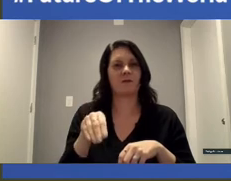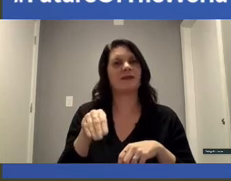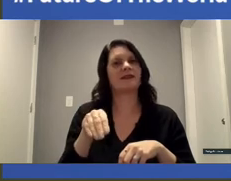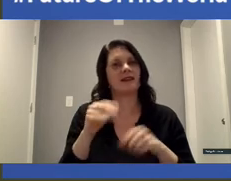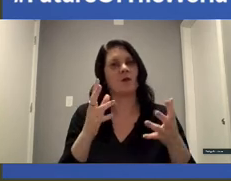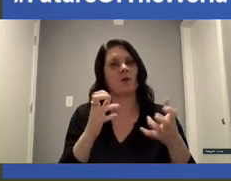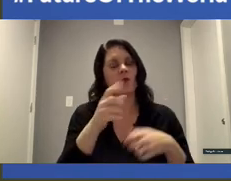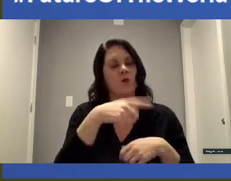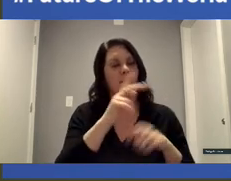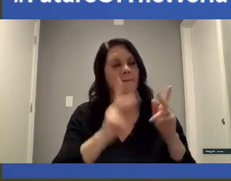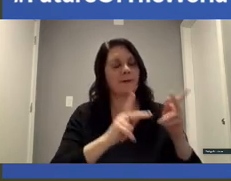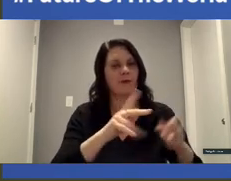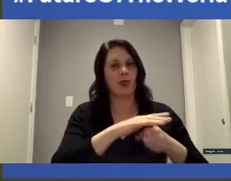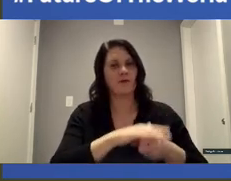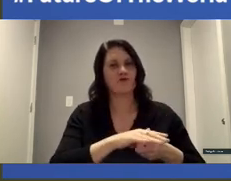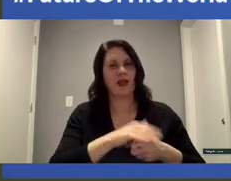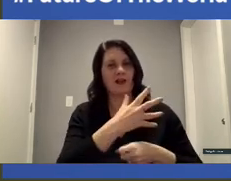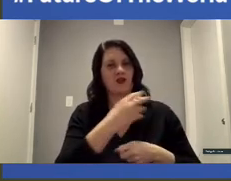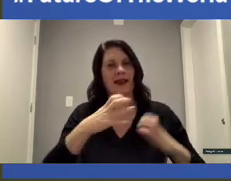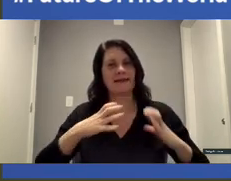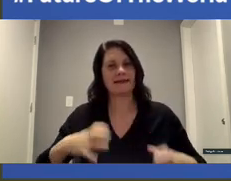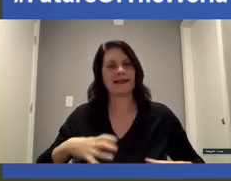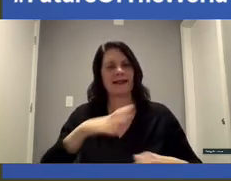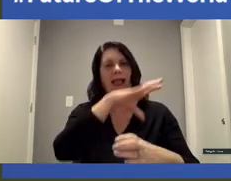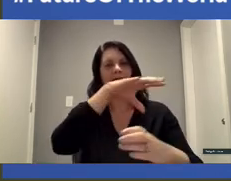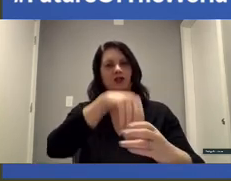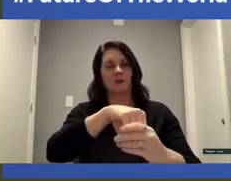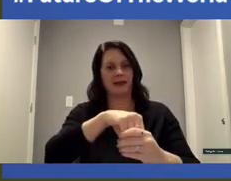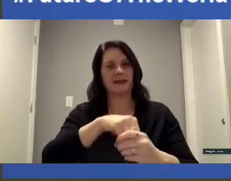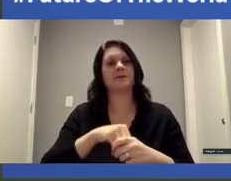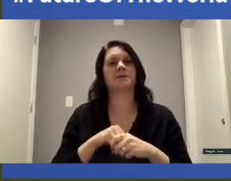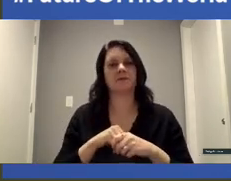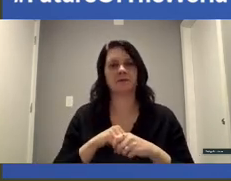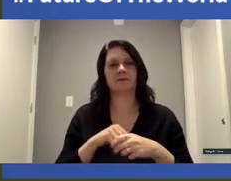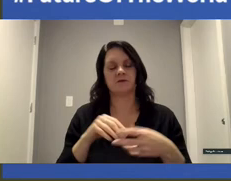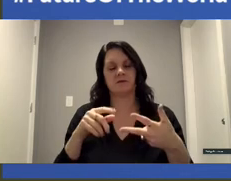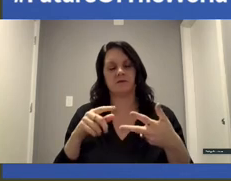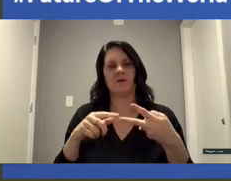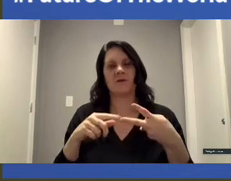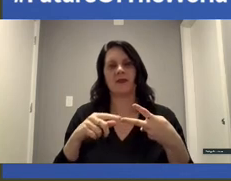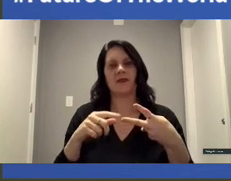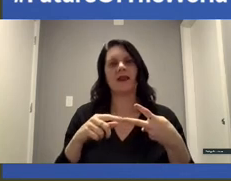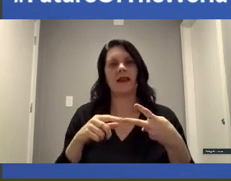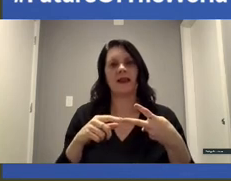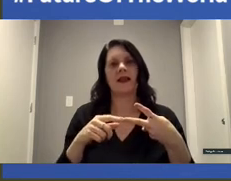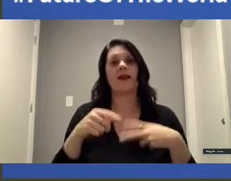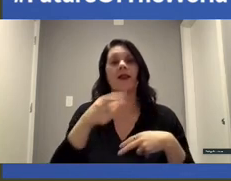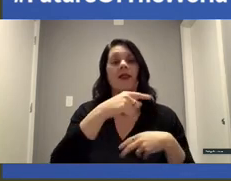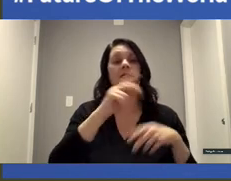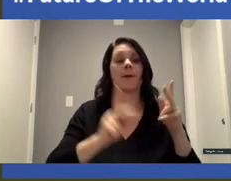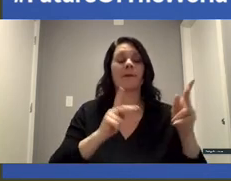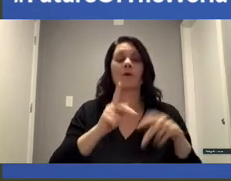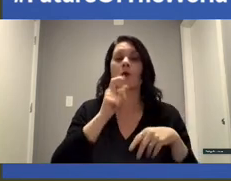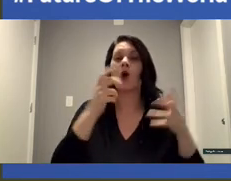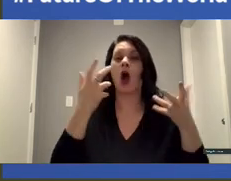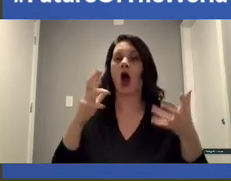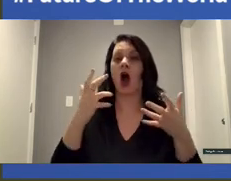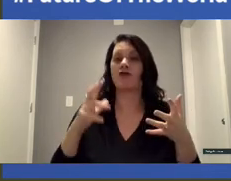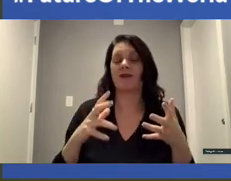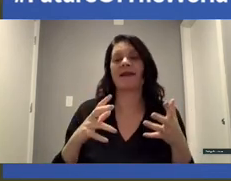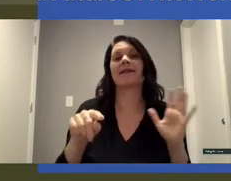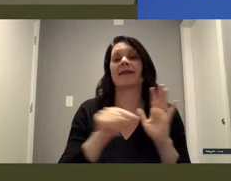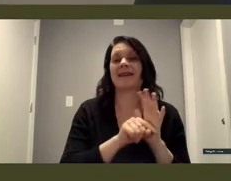pressure citizen engagement. And then the other one is amplify the voices of people already affected.